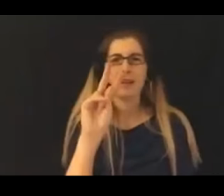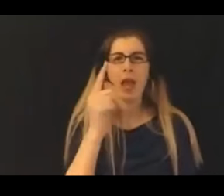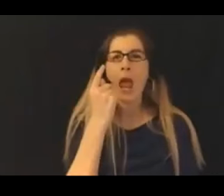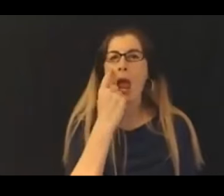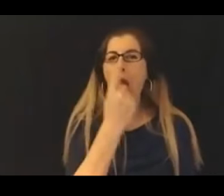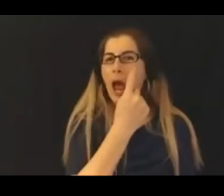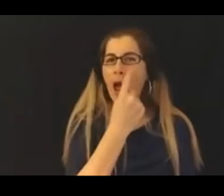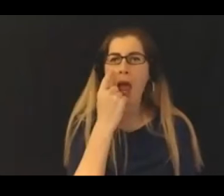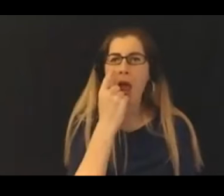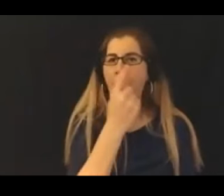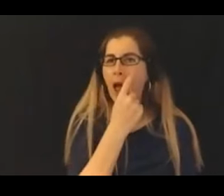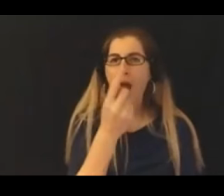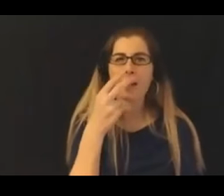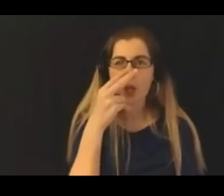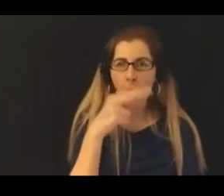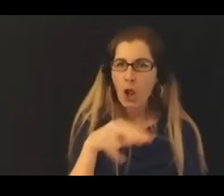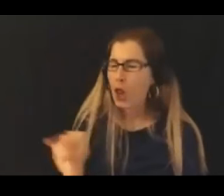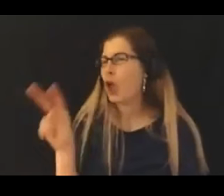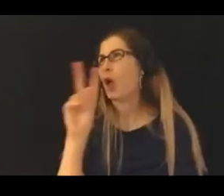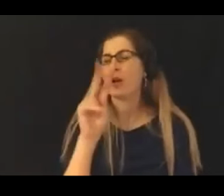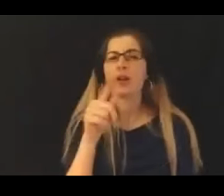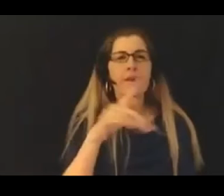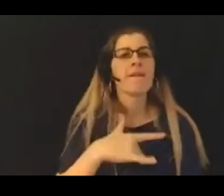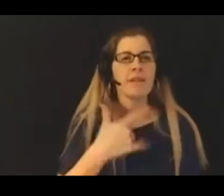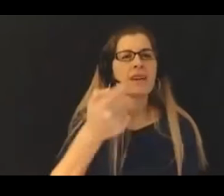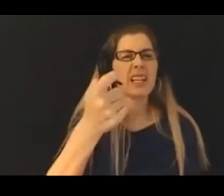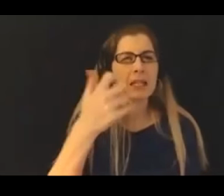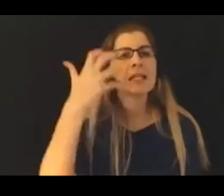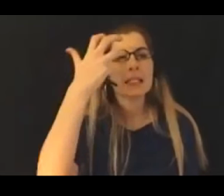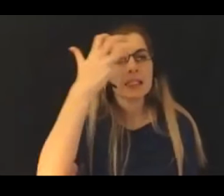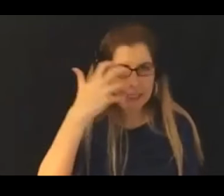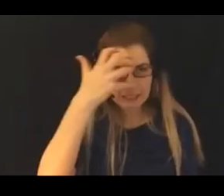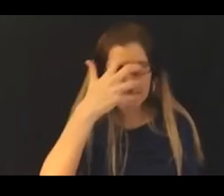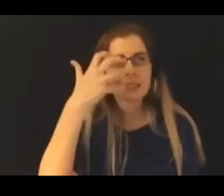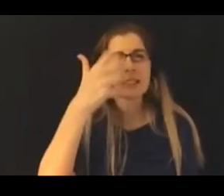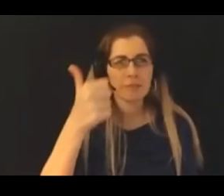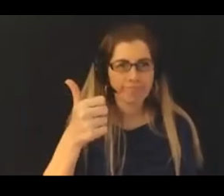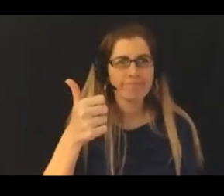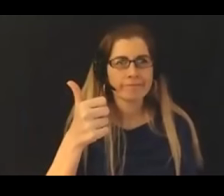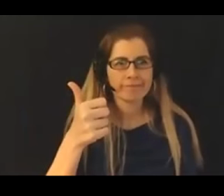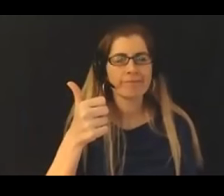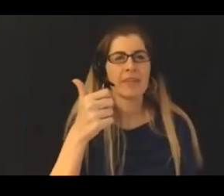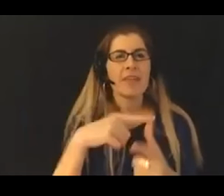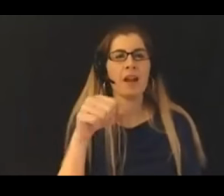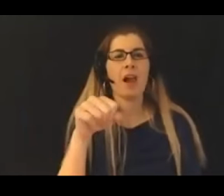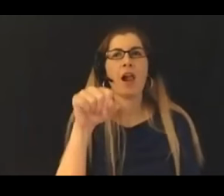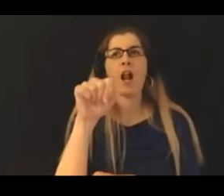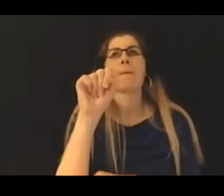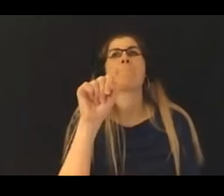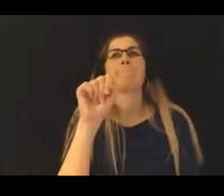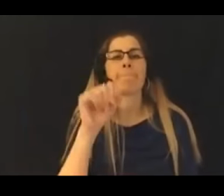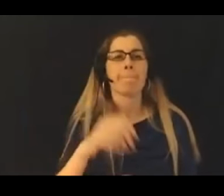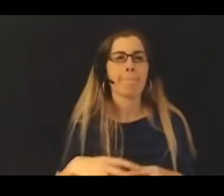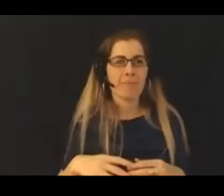the direction that you're going. Maybe get a little dizzy. Good, and then roll up nice and slow.